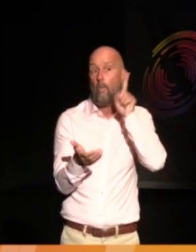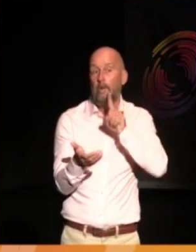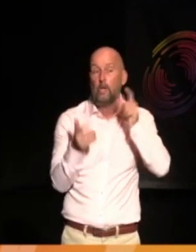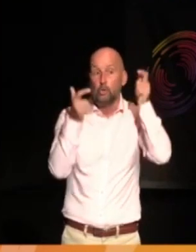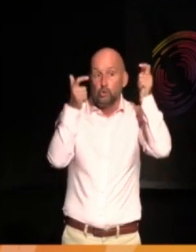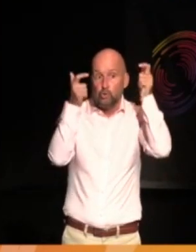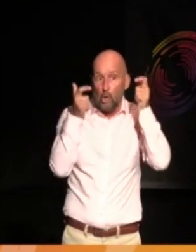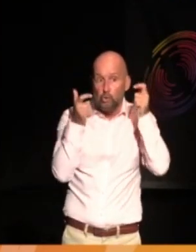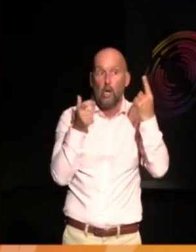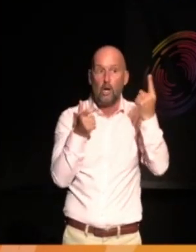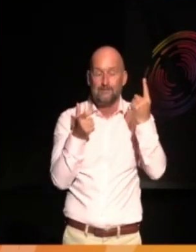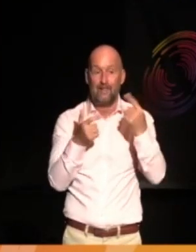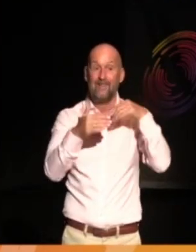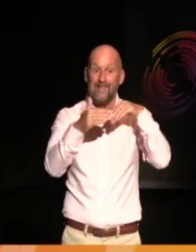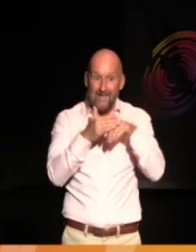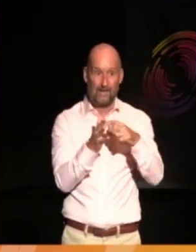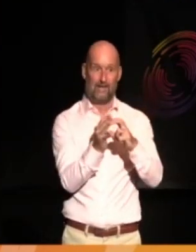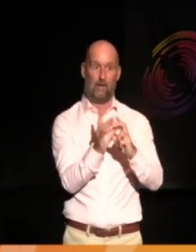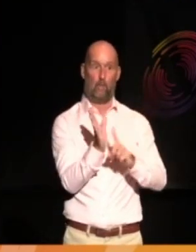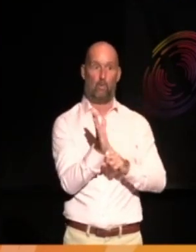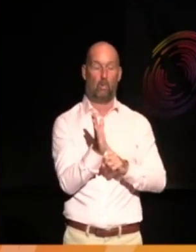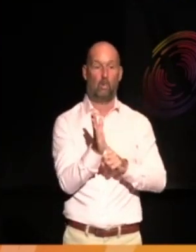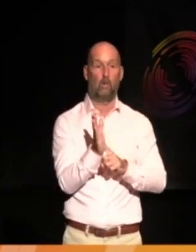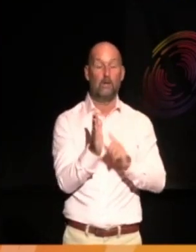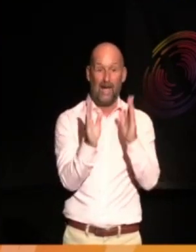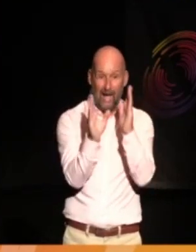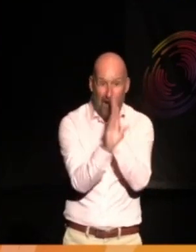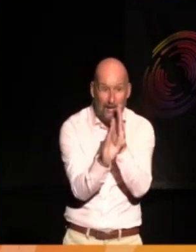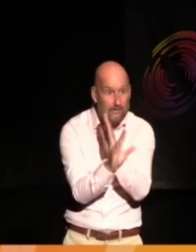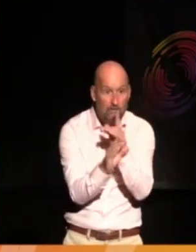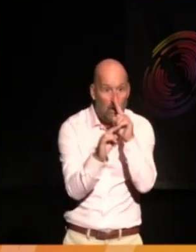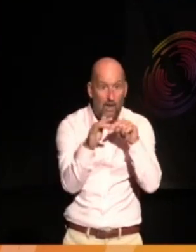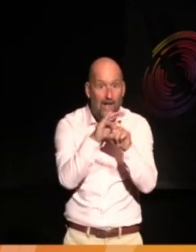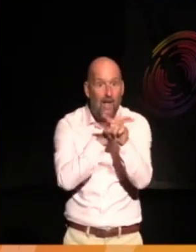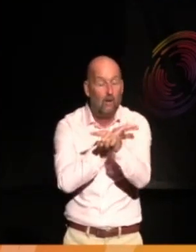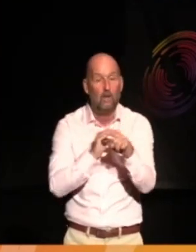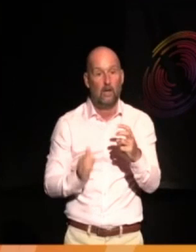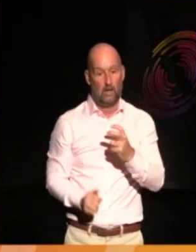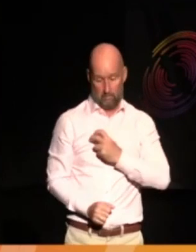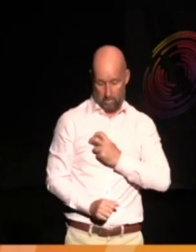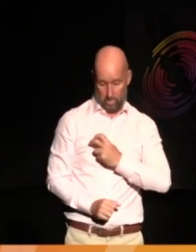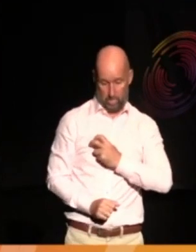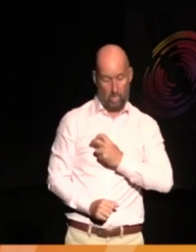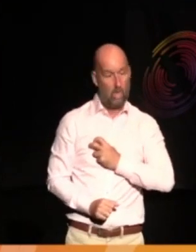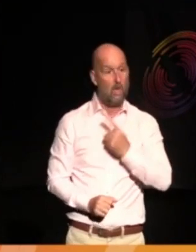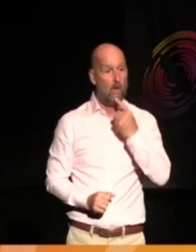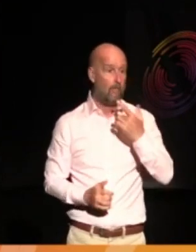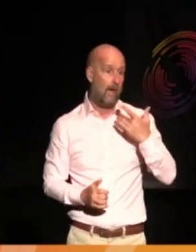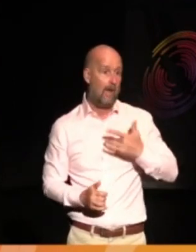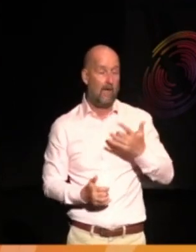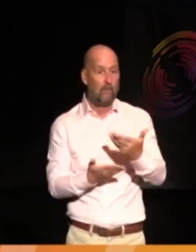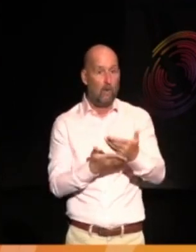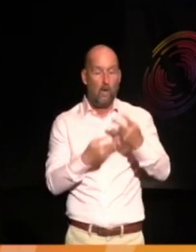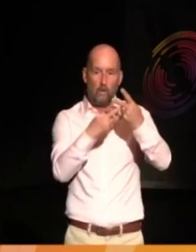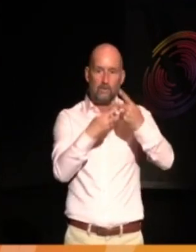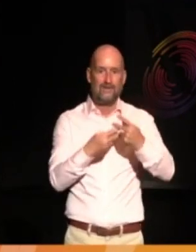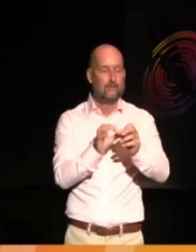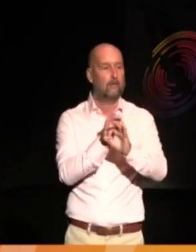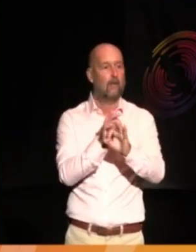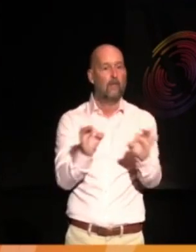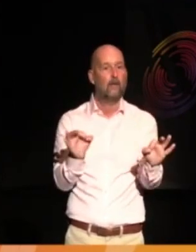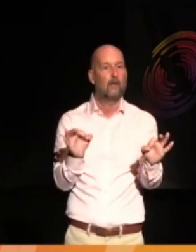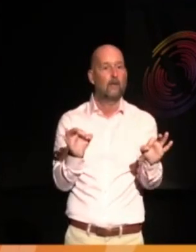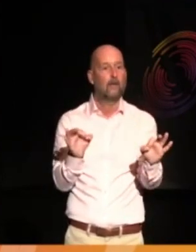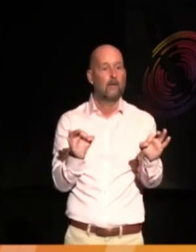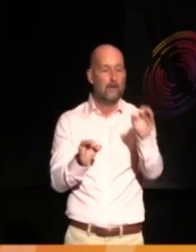in Kabul spoke to us all and said, I'm terrified of my life, we have no protection, the